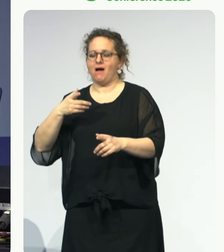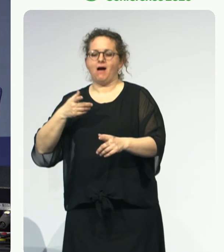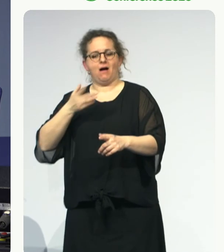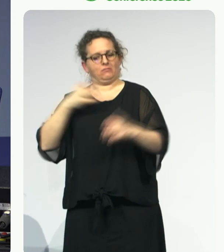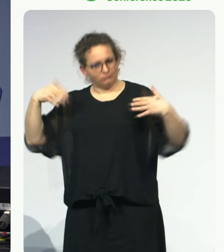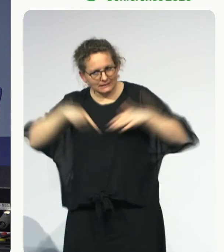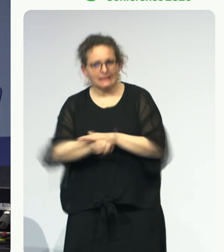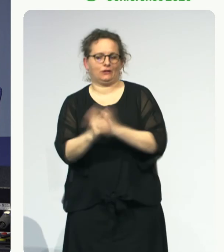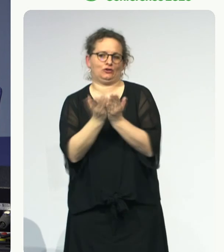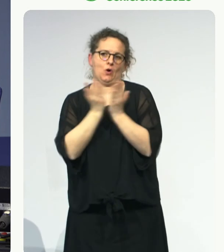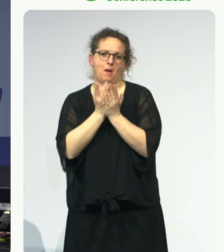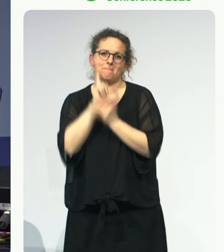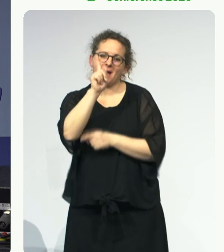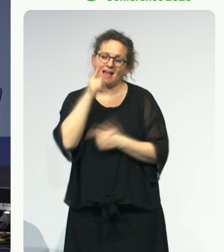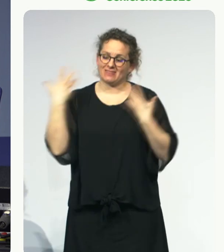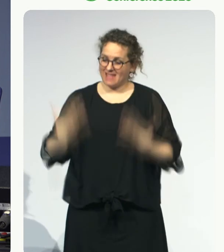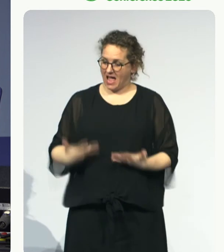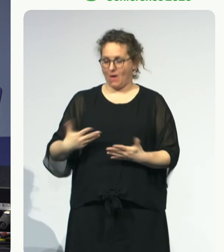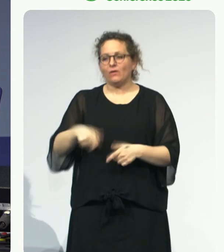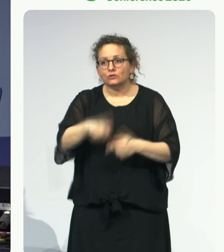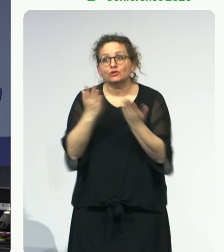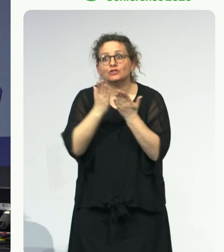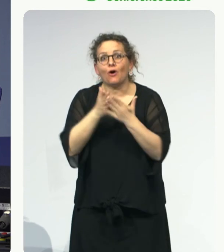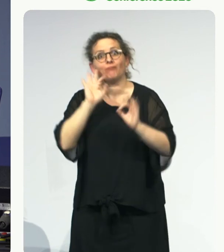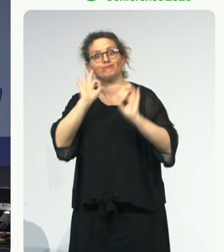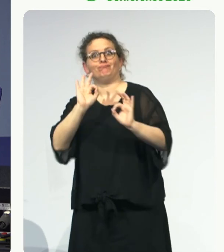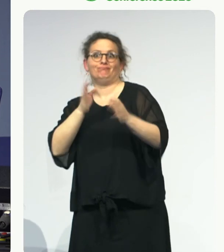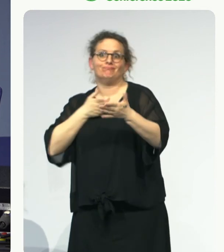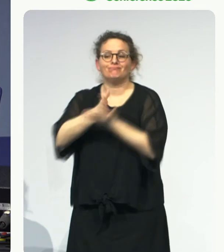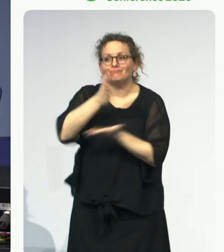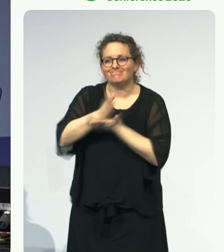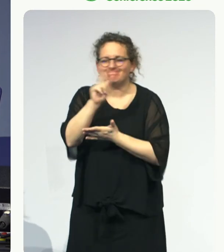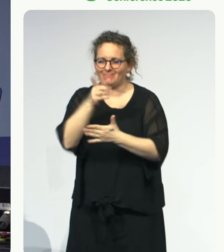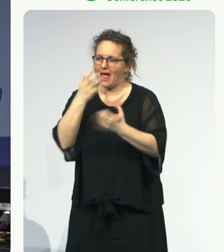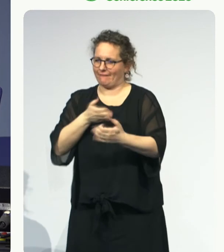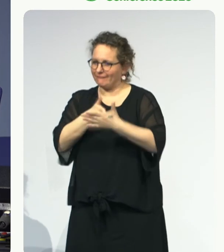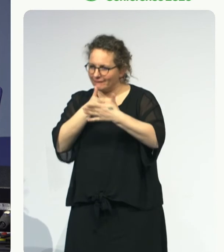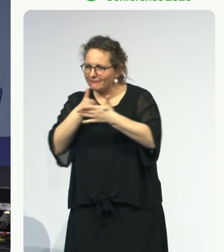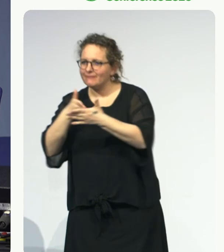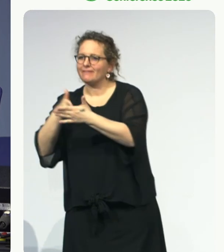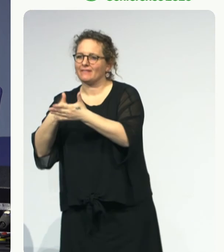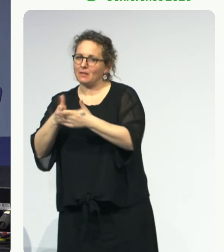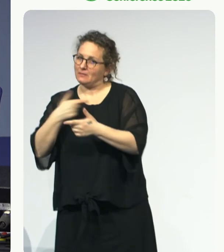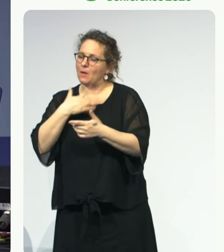in terms of assessment to make sure that all children are assessed accordingly.